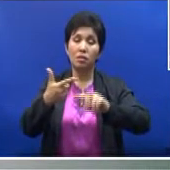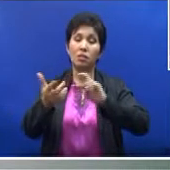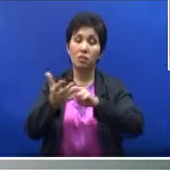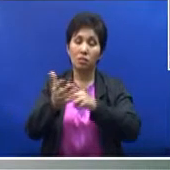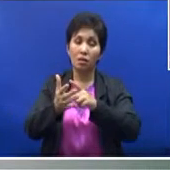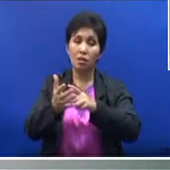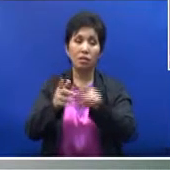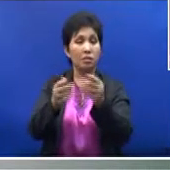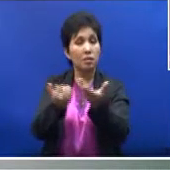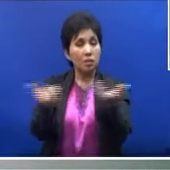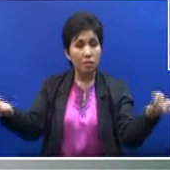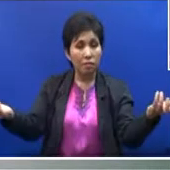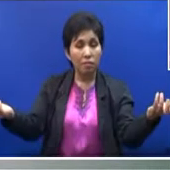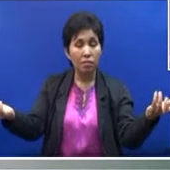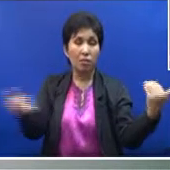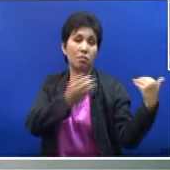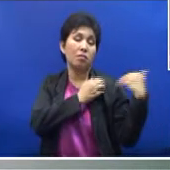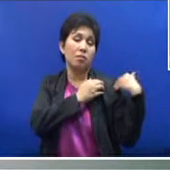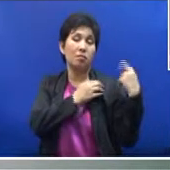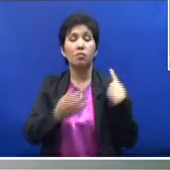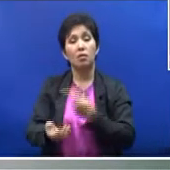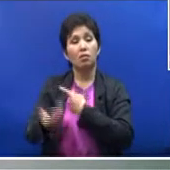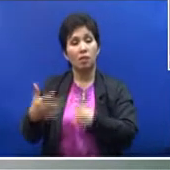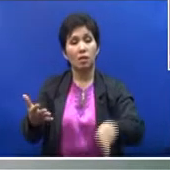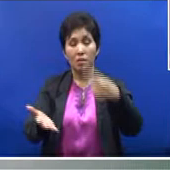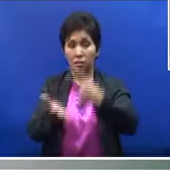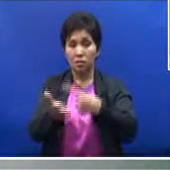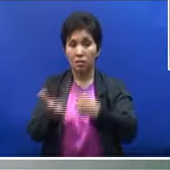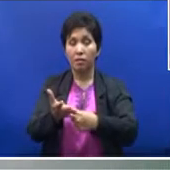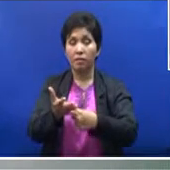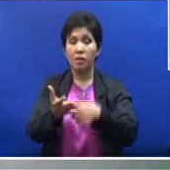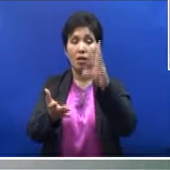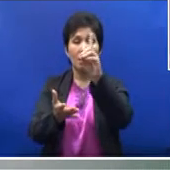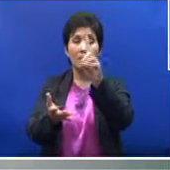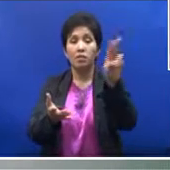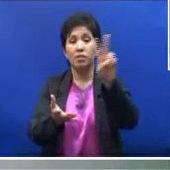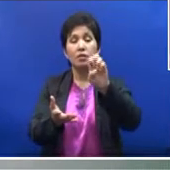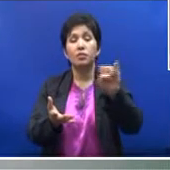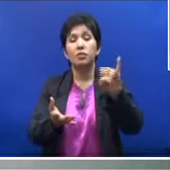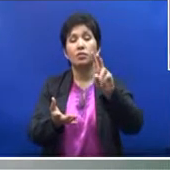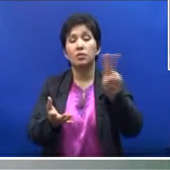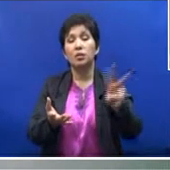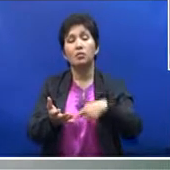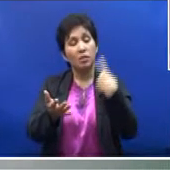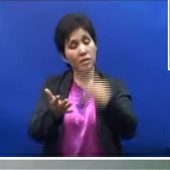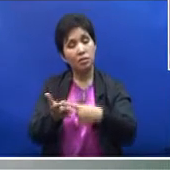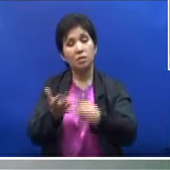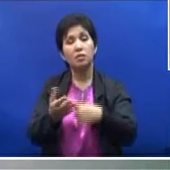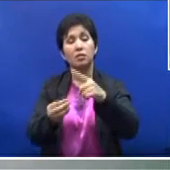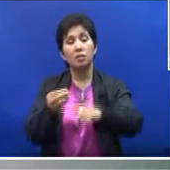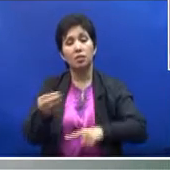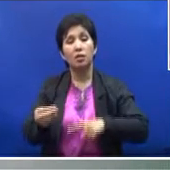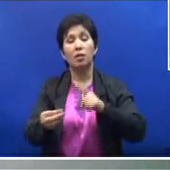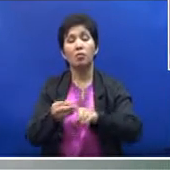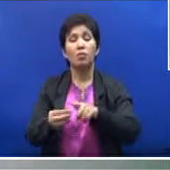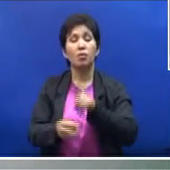roles for man and wife. And we already discussed about the divisions of labor. And also we discussed about